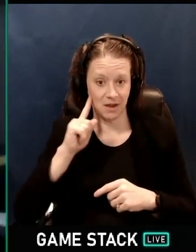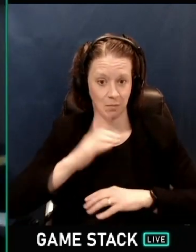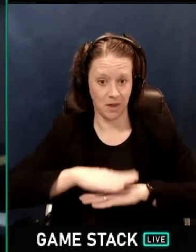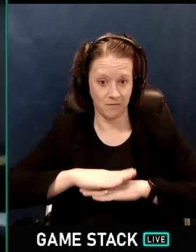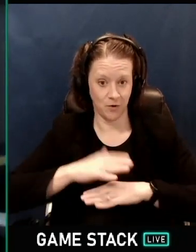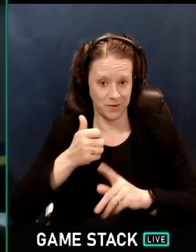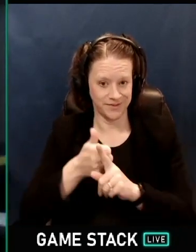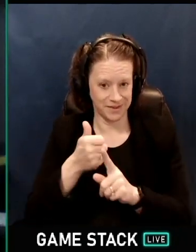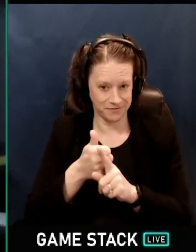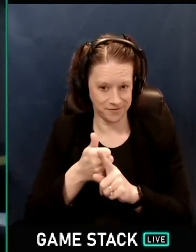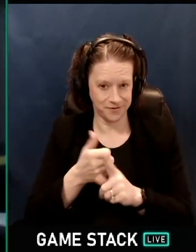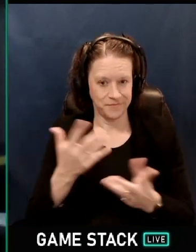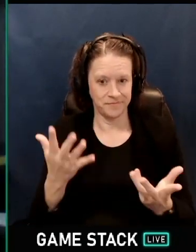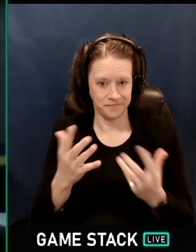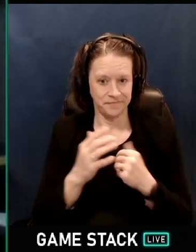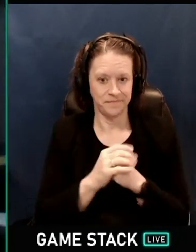So